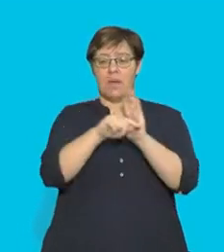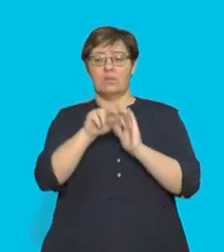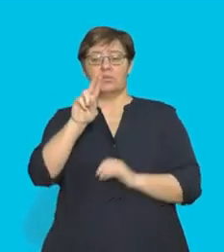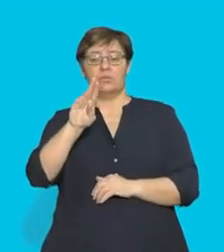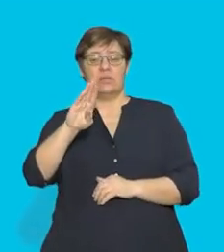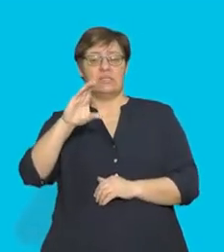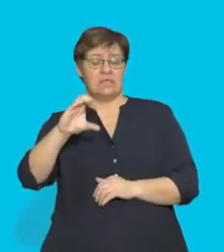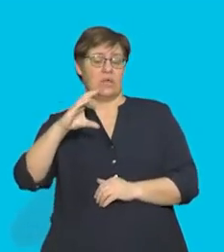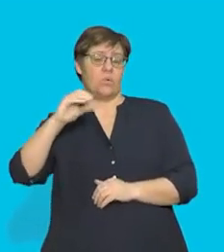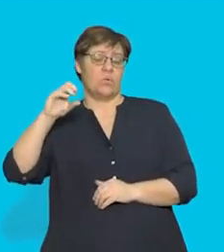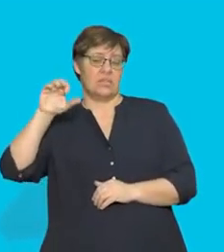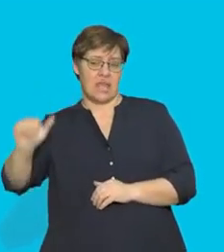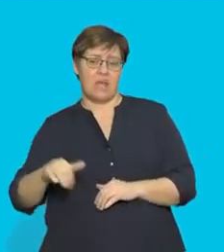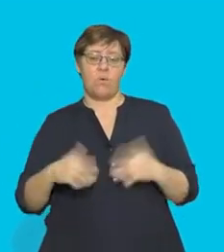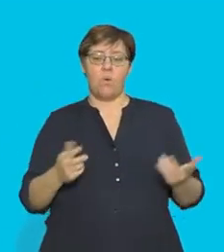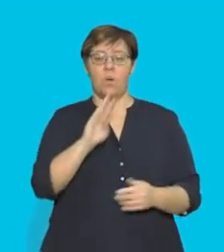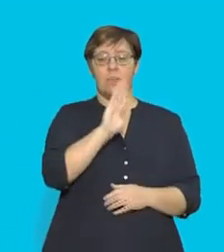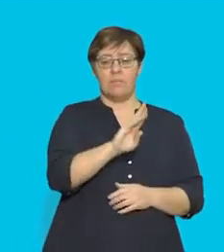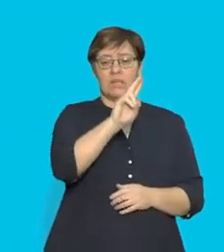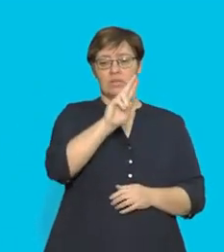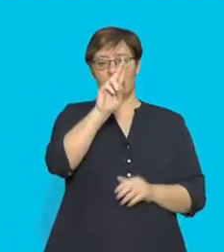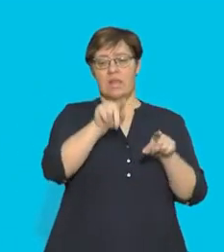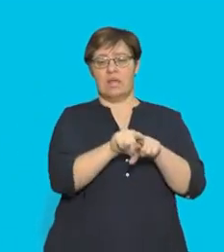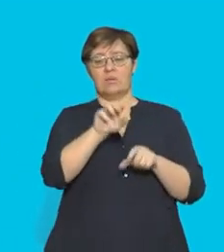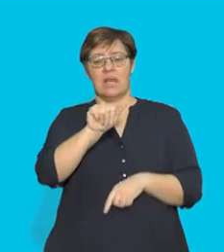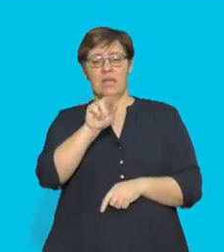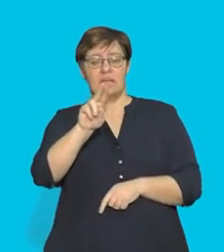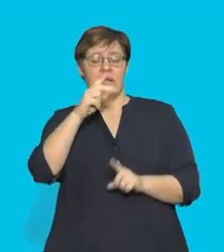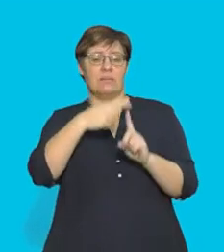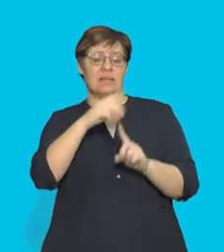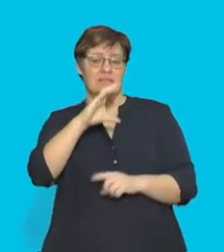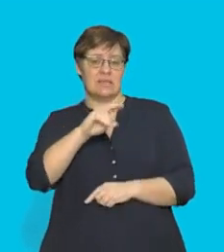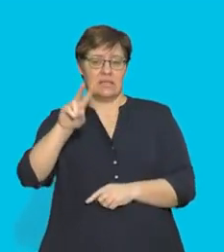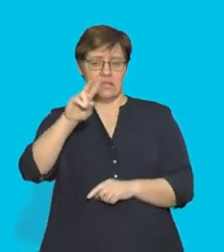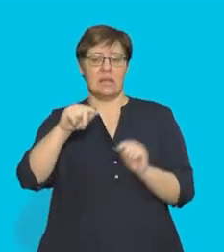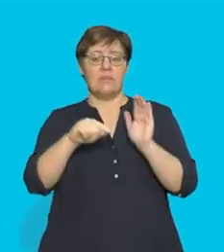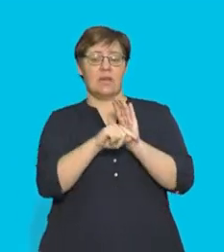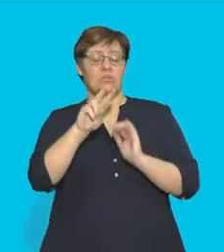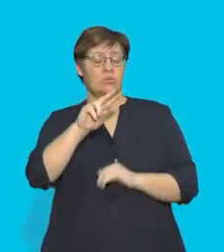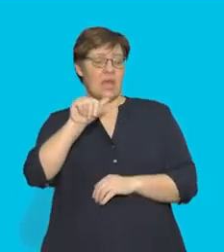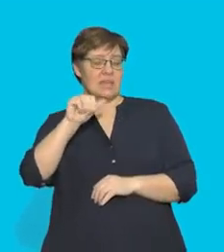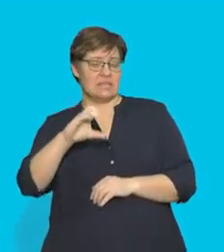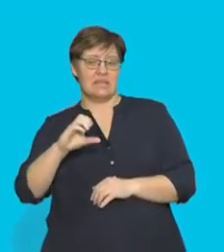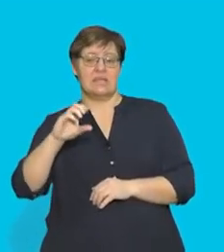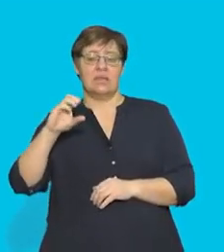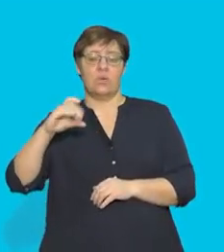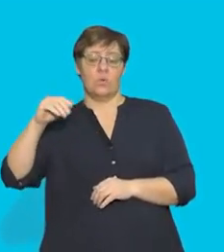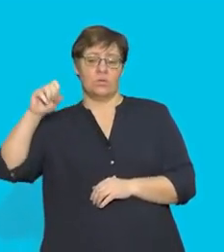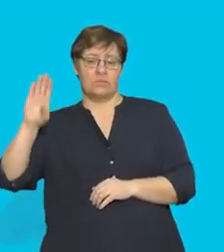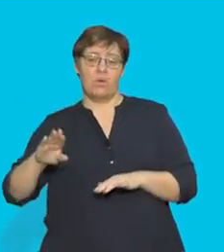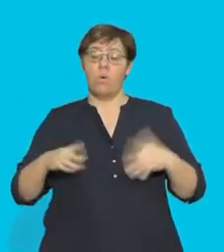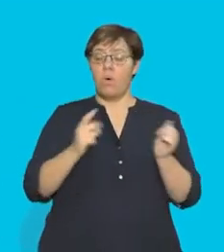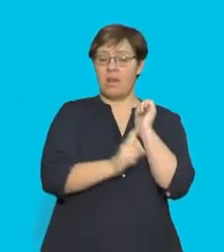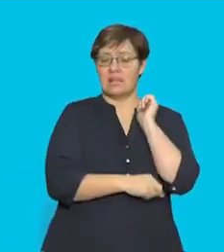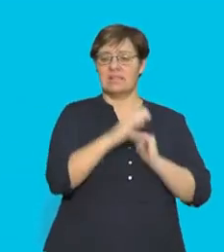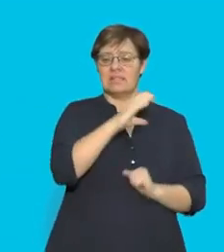cos A. B squared is equal to A squared plus C squared minus 2AC cos B. And can you remember the last version? C